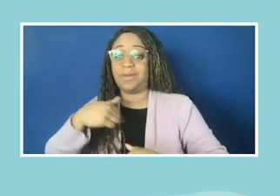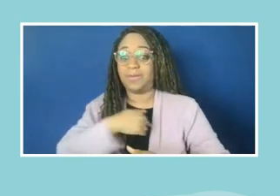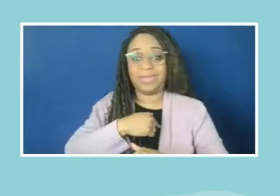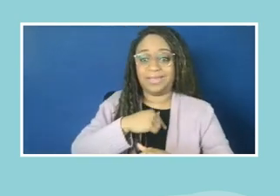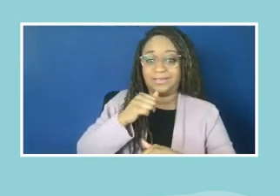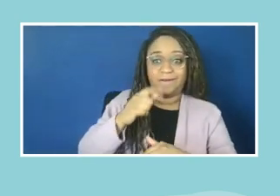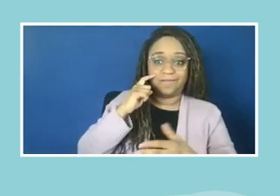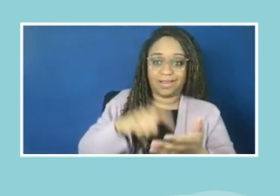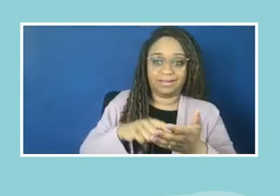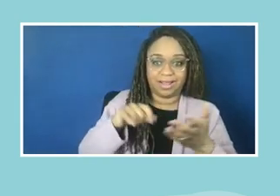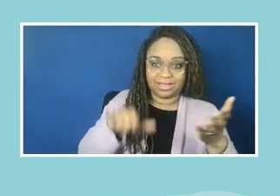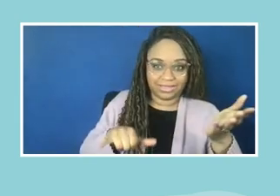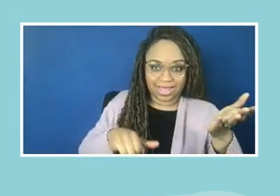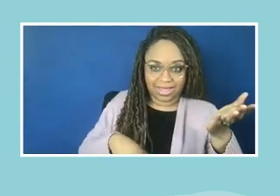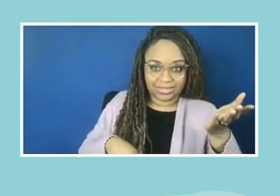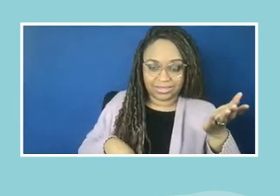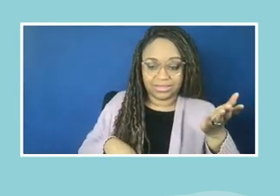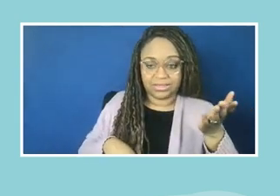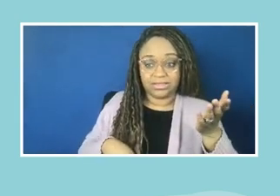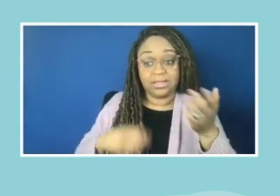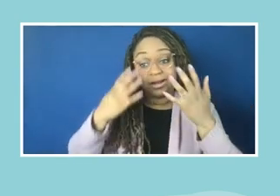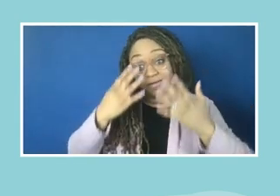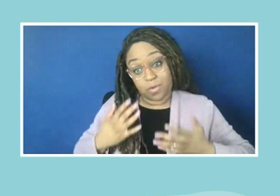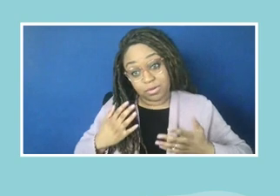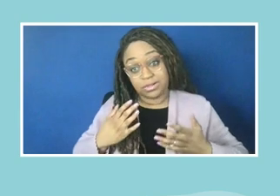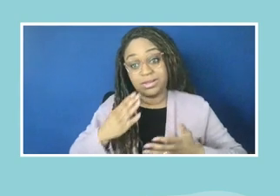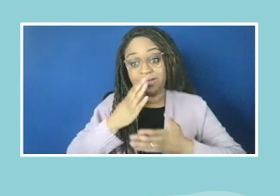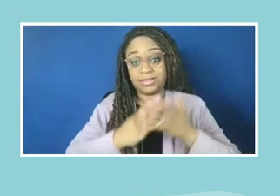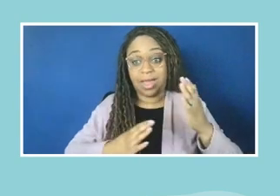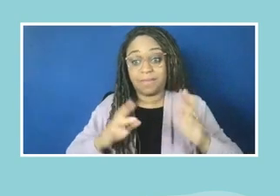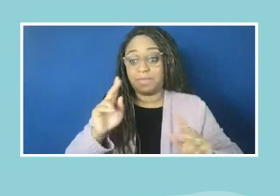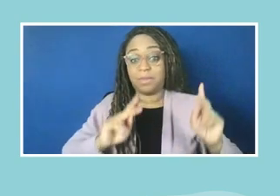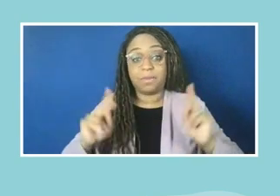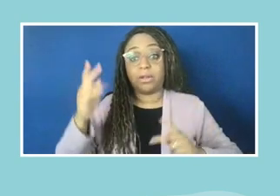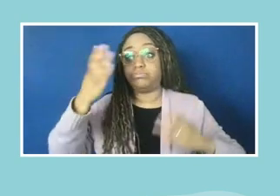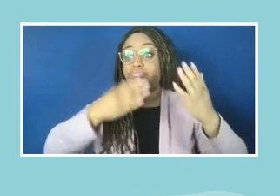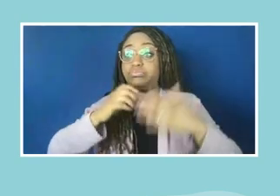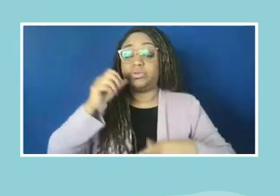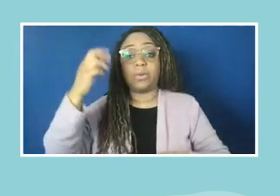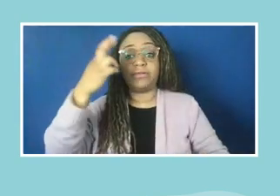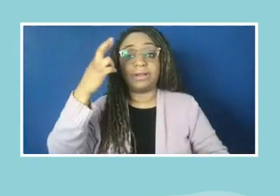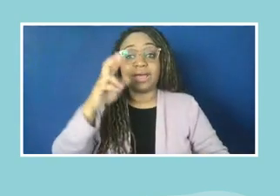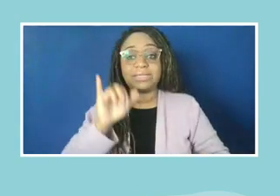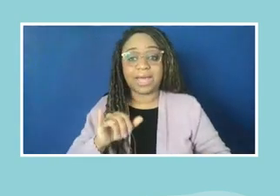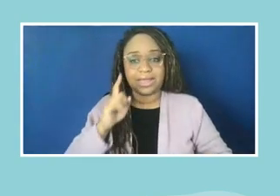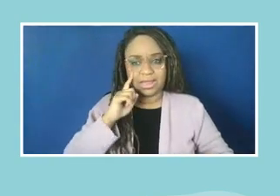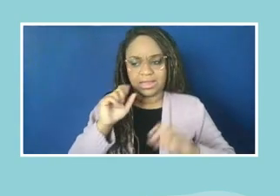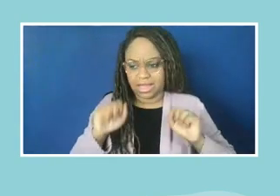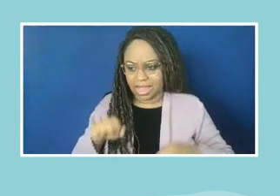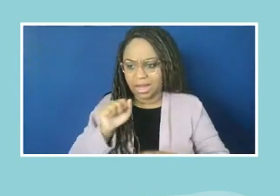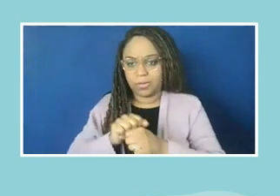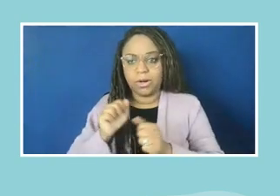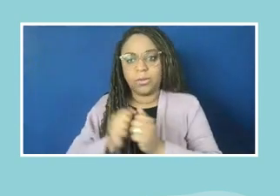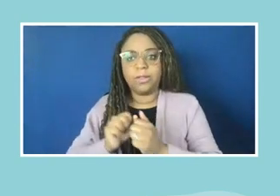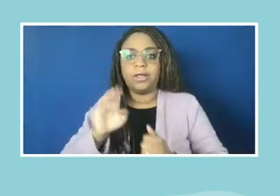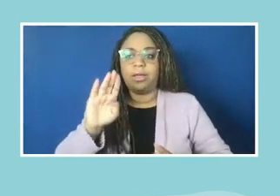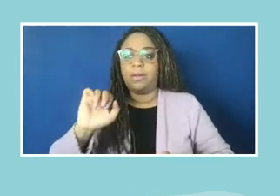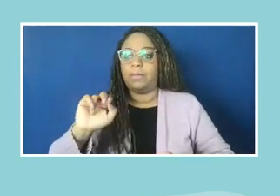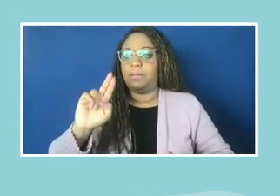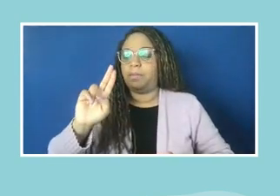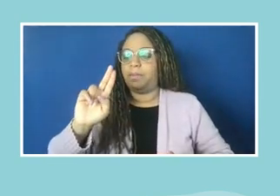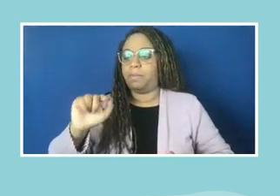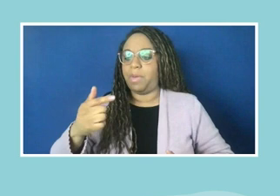that don't recognize that and think that they can work with the Boogaloo Boys or